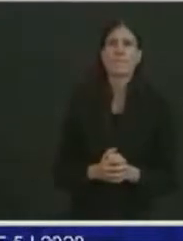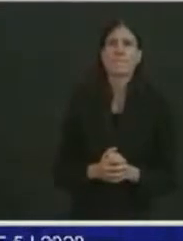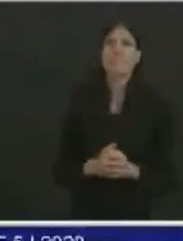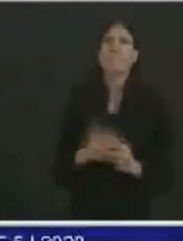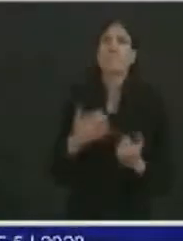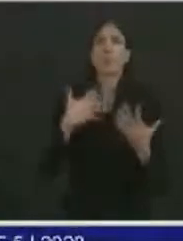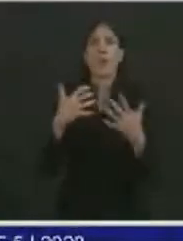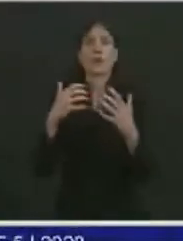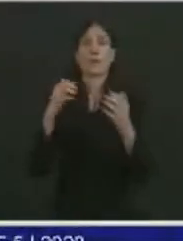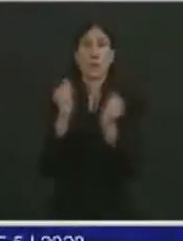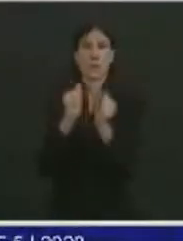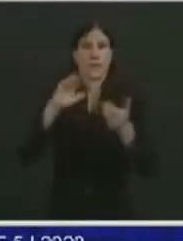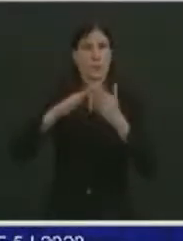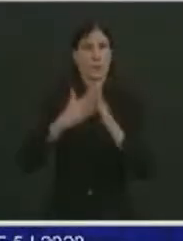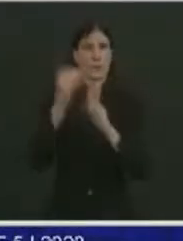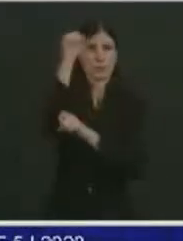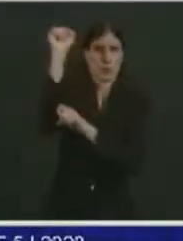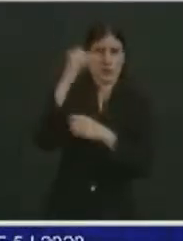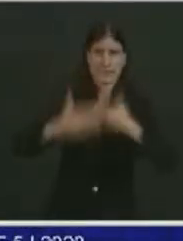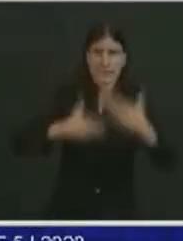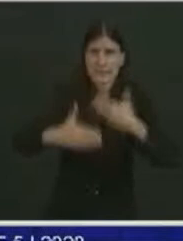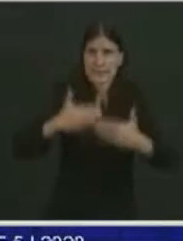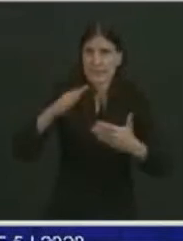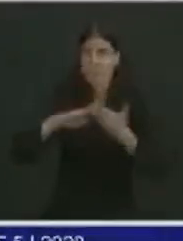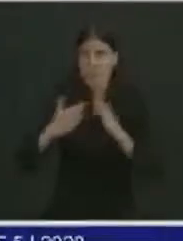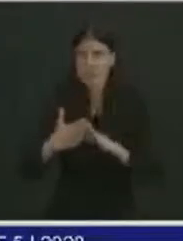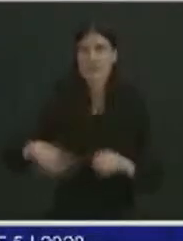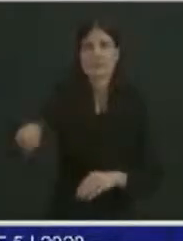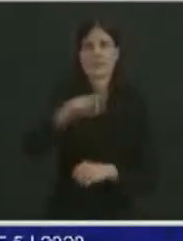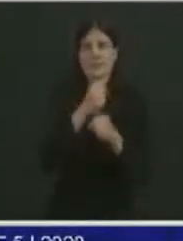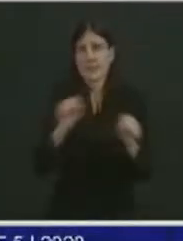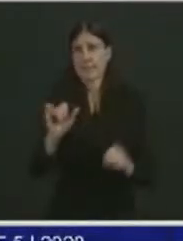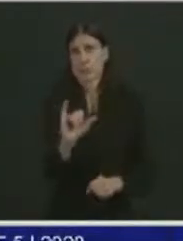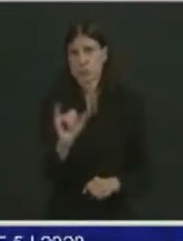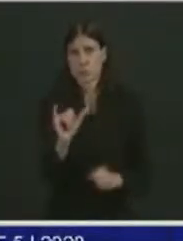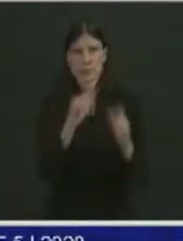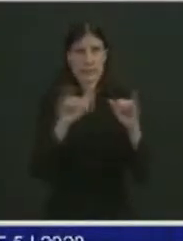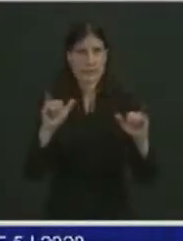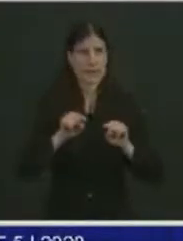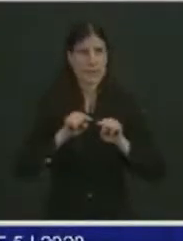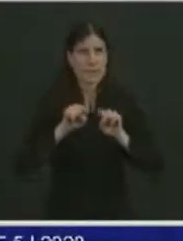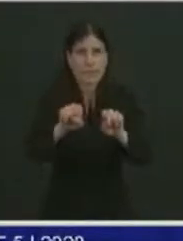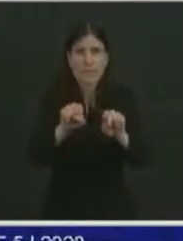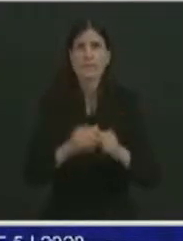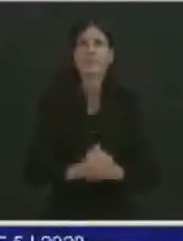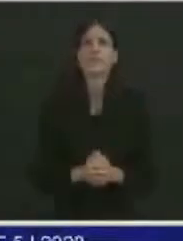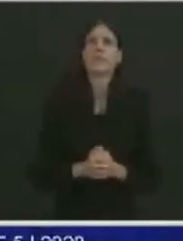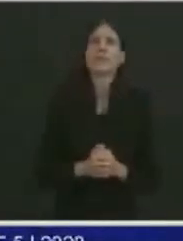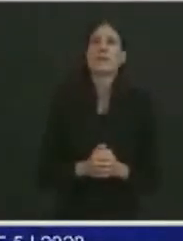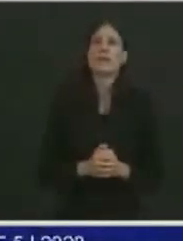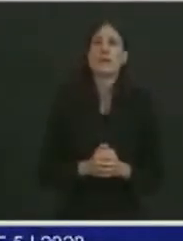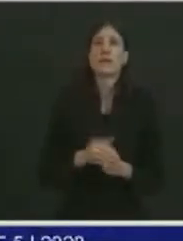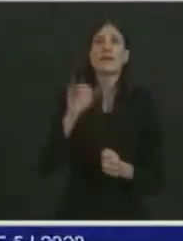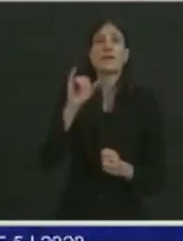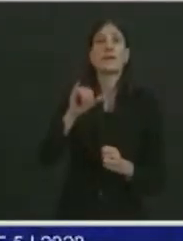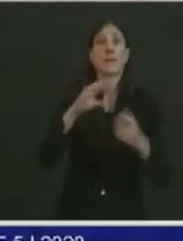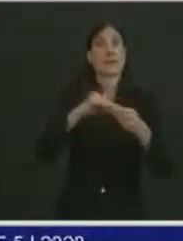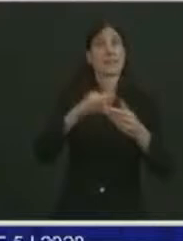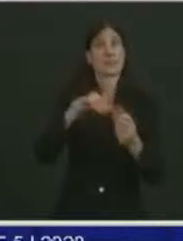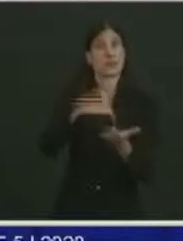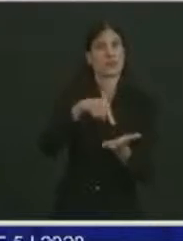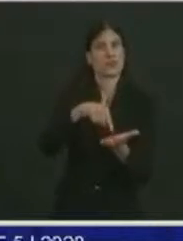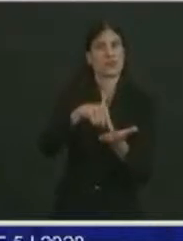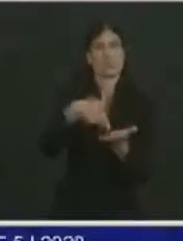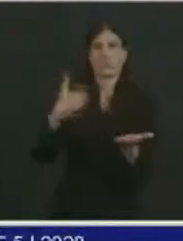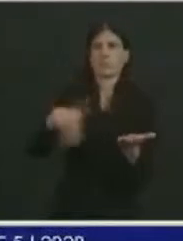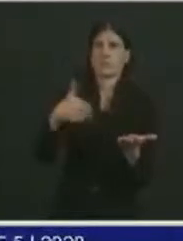embrace the importance of raising the message, raising the point about racial